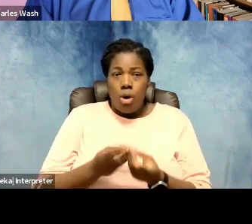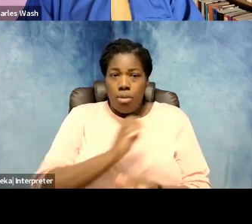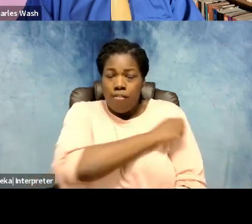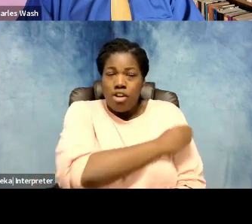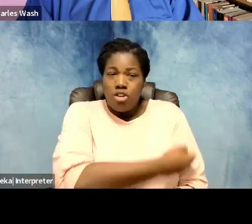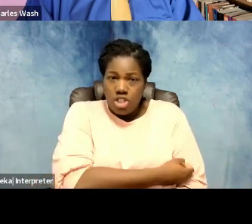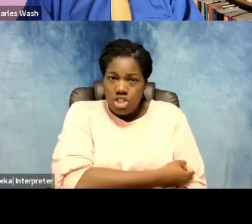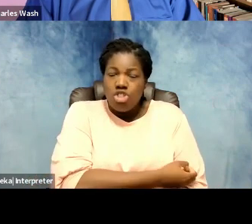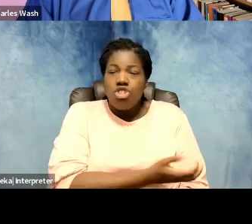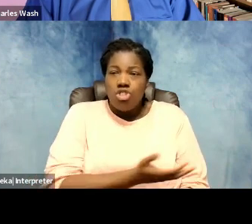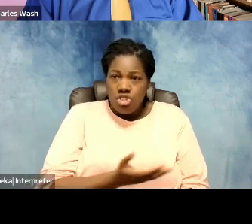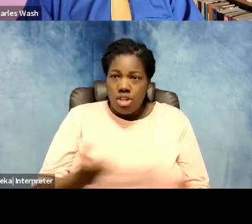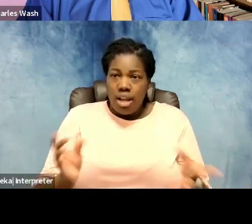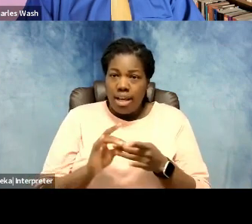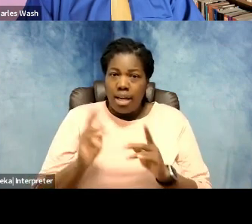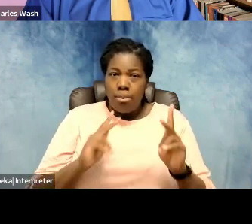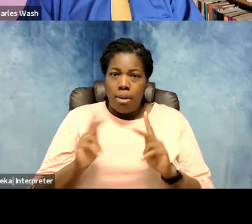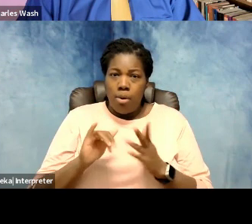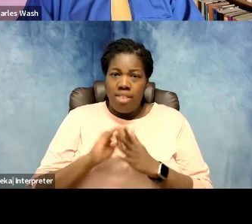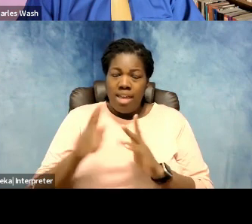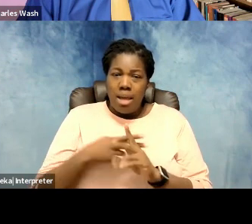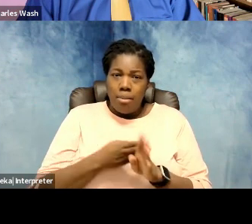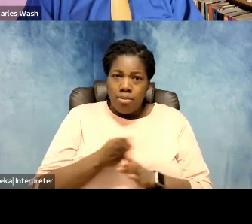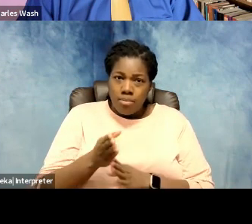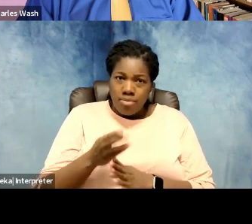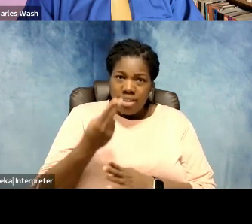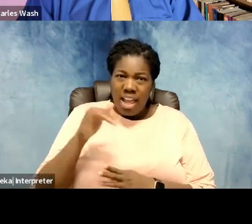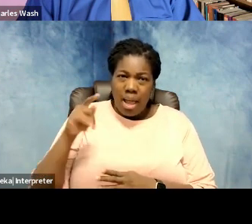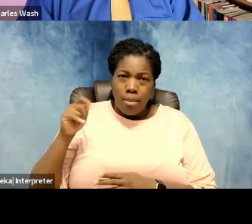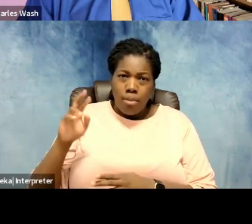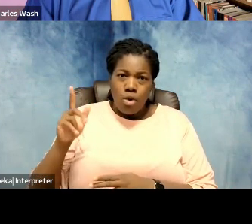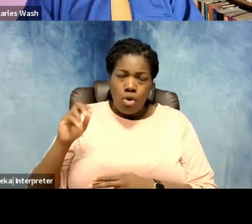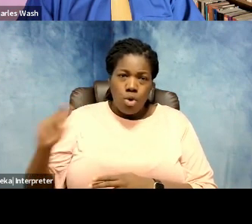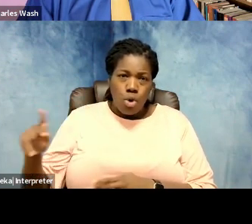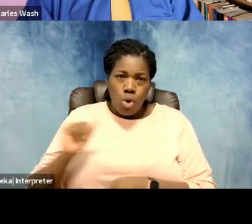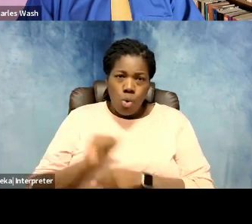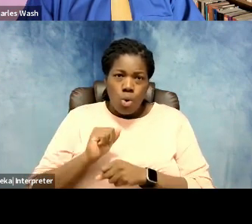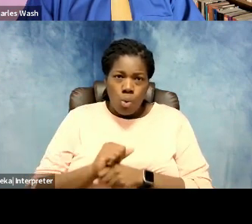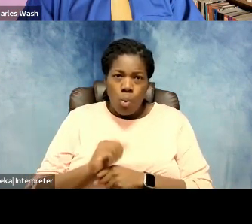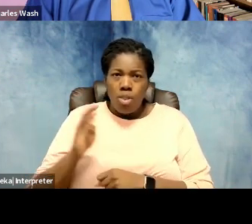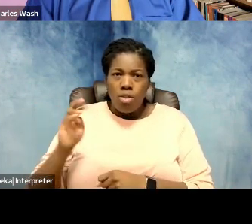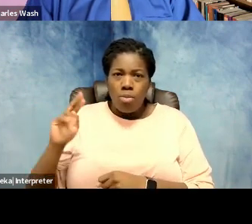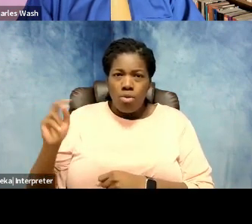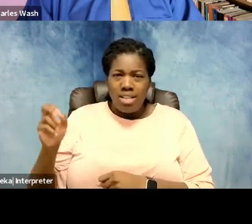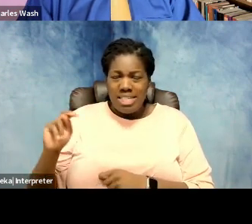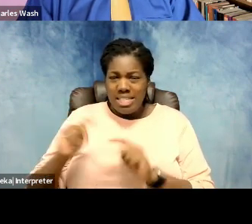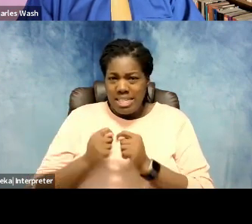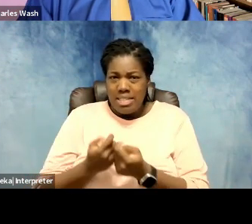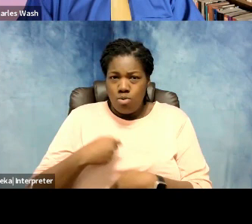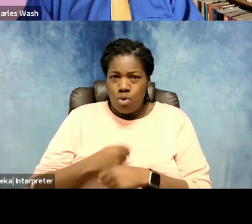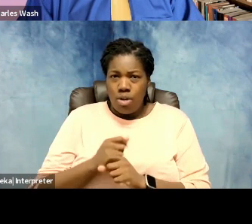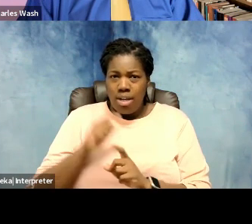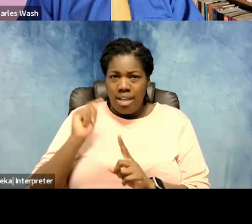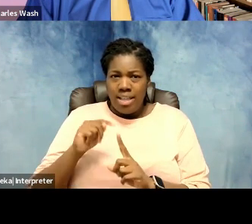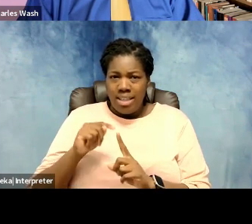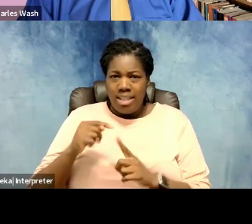able to connect folks to those type of fields. Hyperloop, you know, working with the Branson team to be able to create this